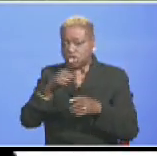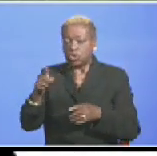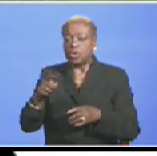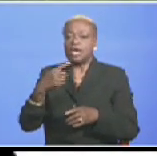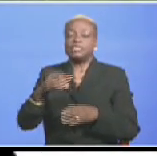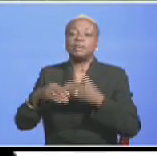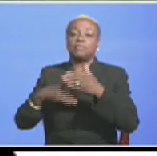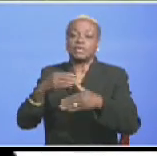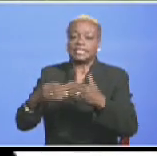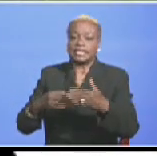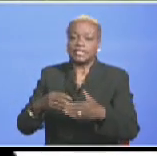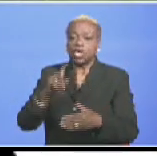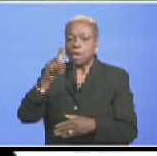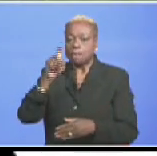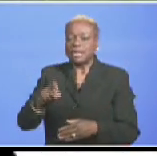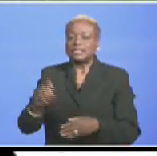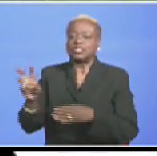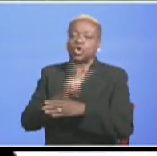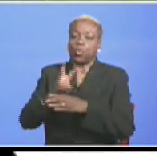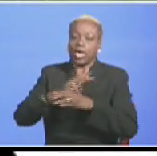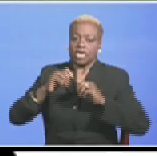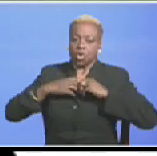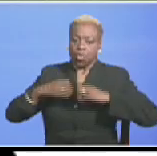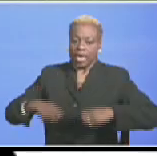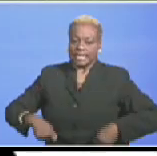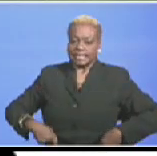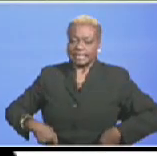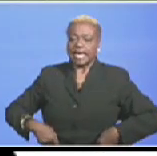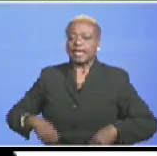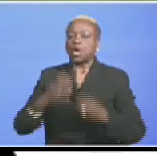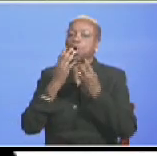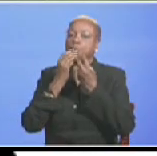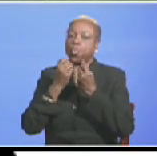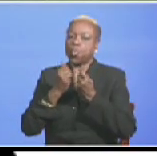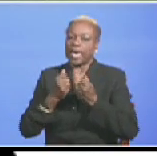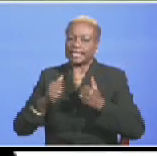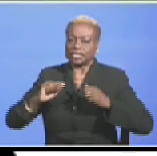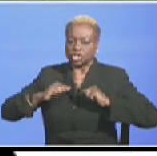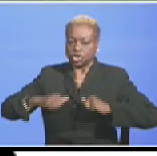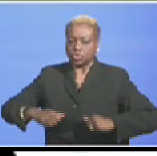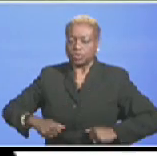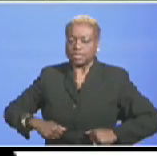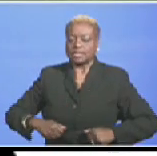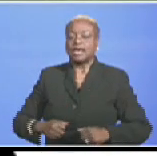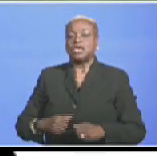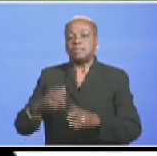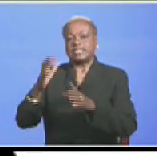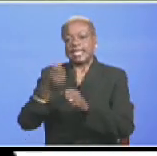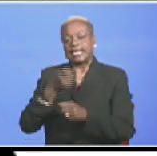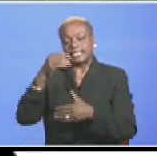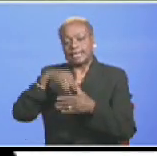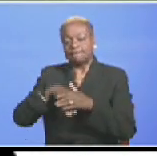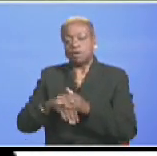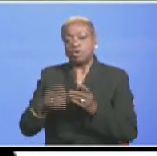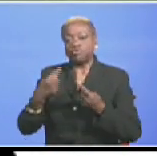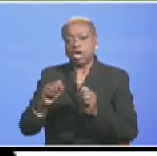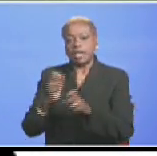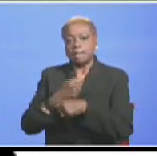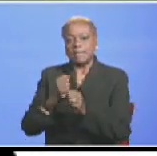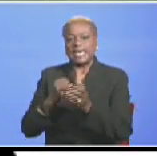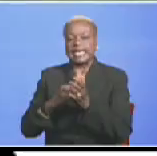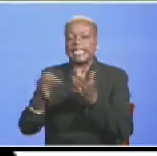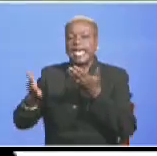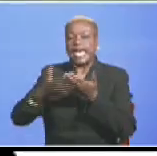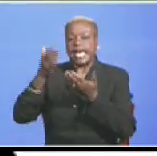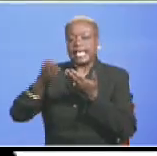You know, they all have to be wearing their vest, they have to wear a certain type of wetsuit. So there's quite a lot in terms of getting involved, and we try and make it as easy, as